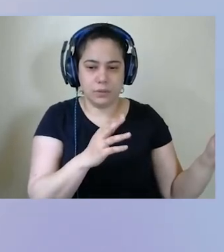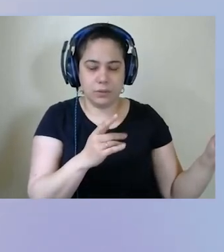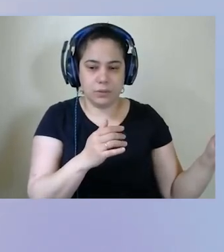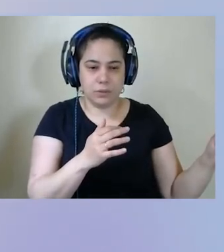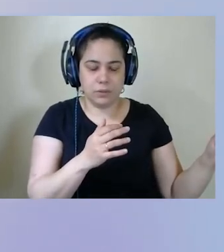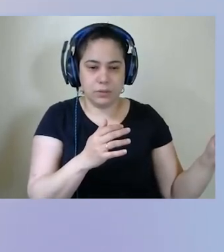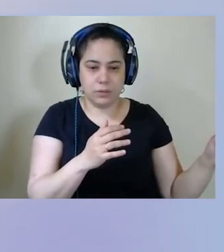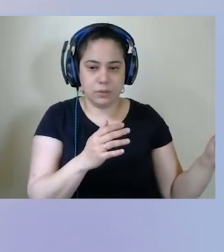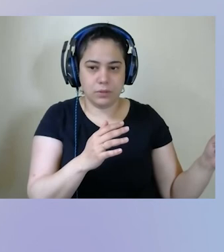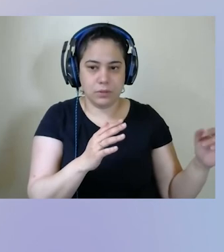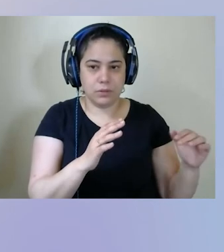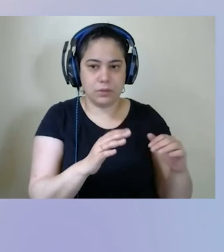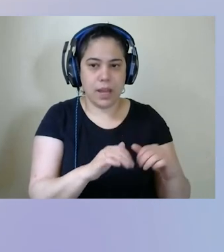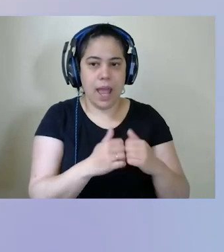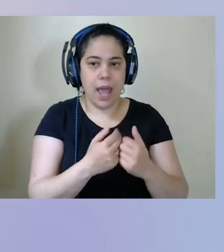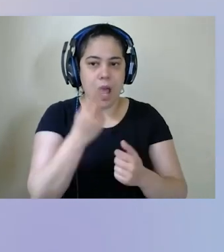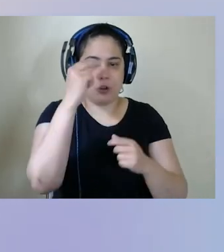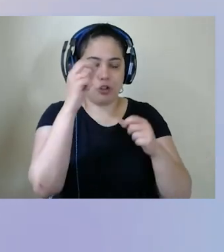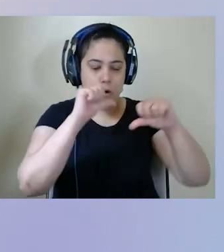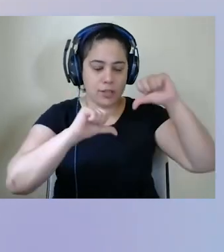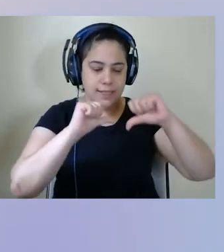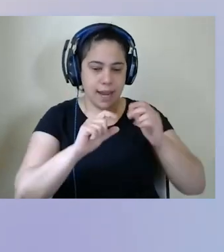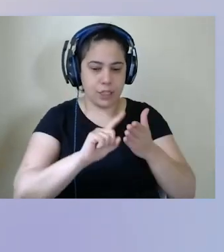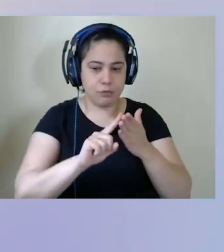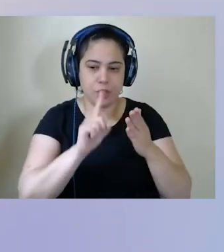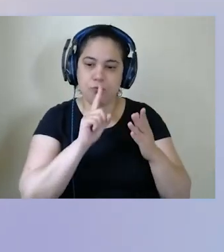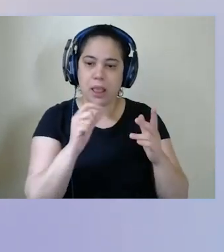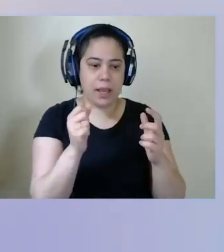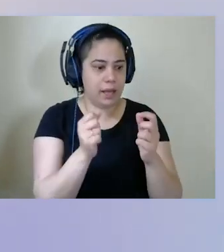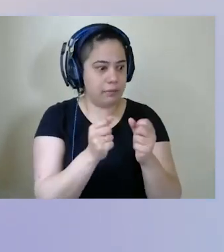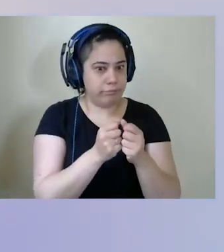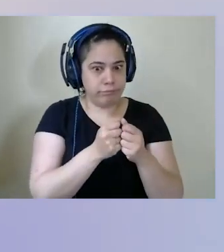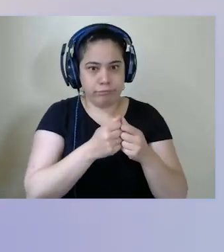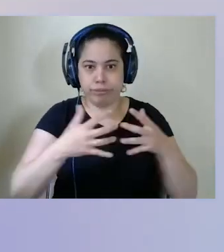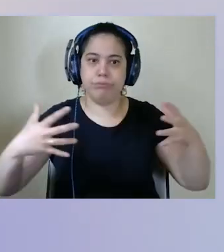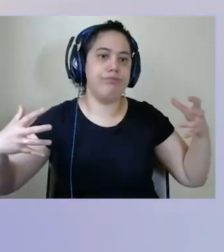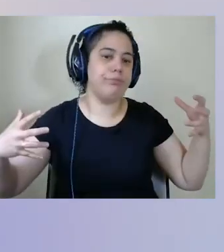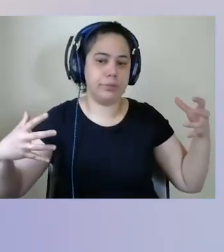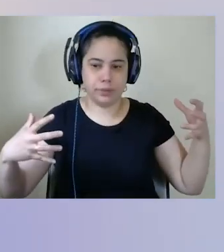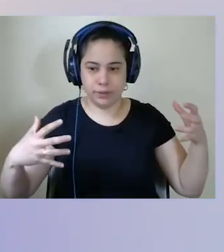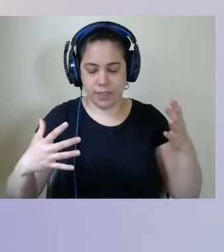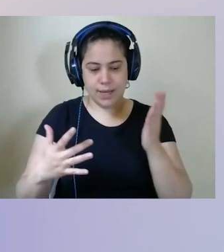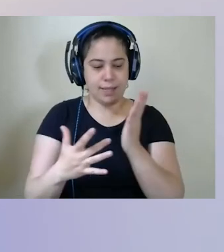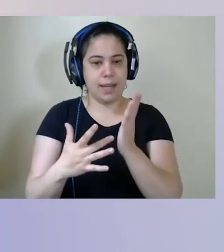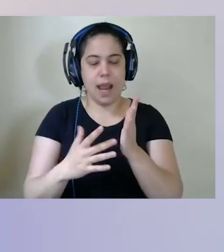neuroscience research is exploding these days, as well as the technological developments that happen simultaneously,